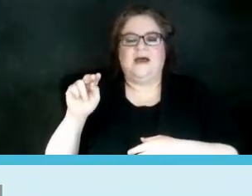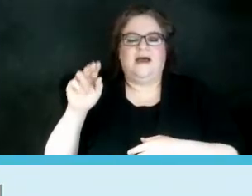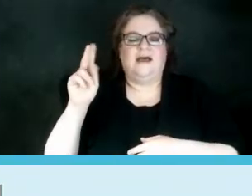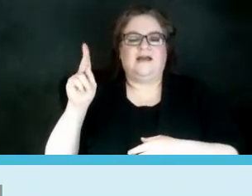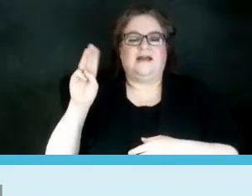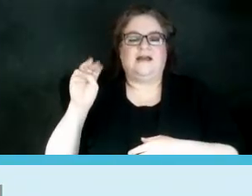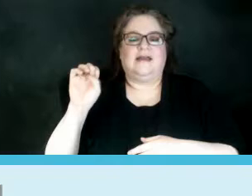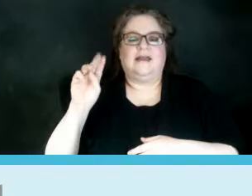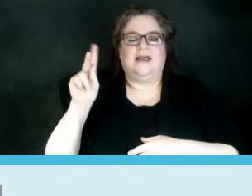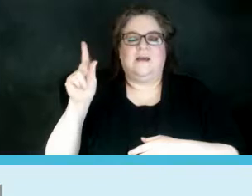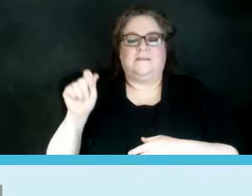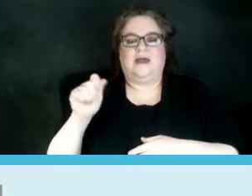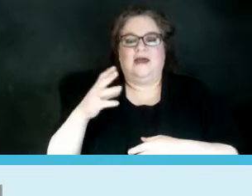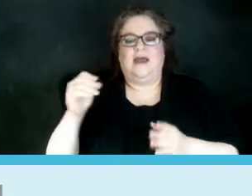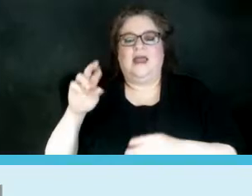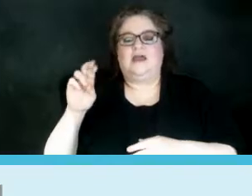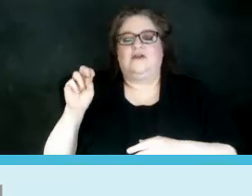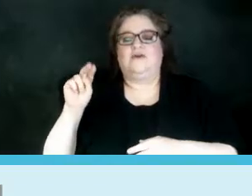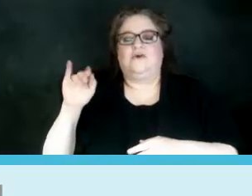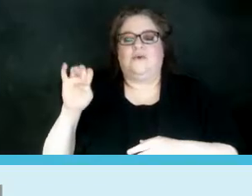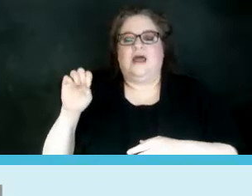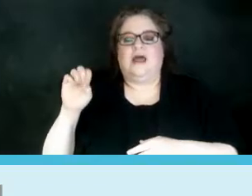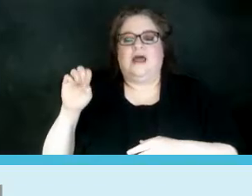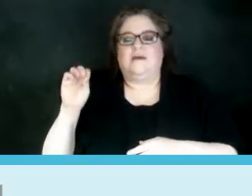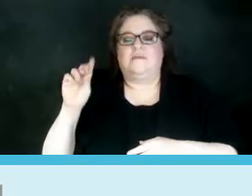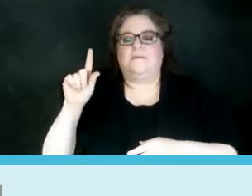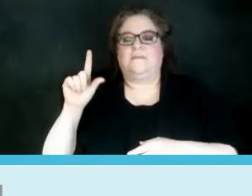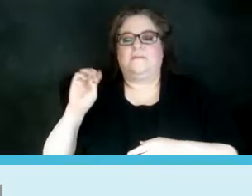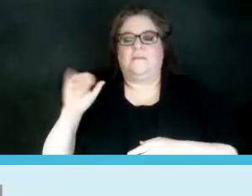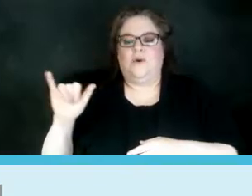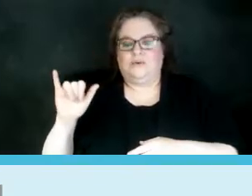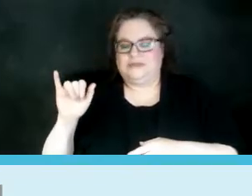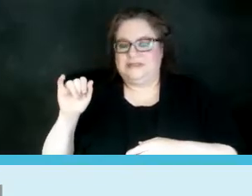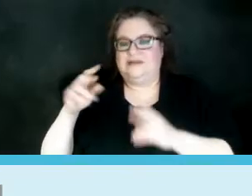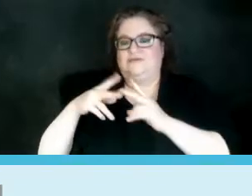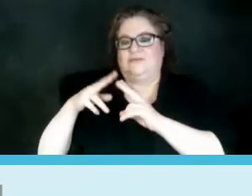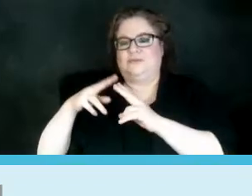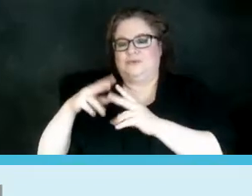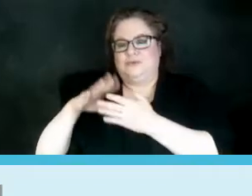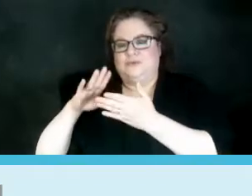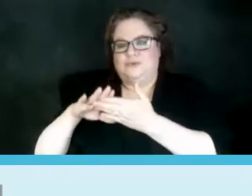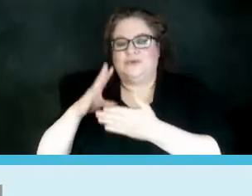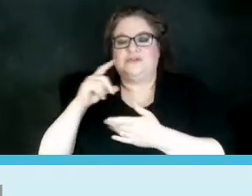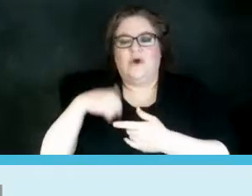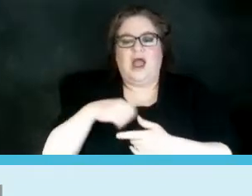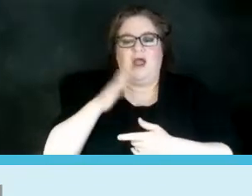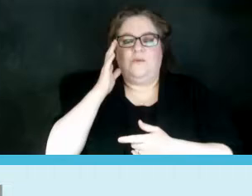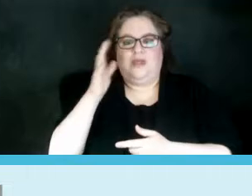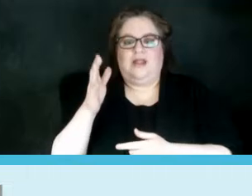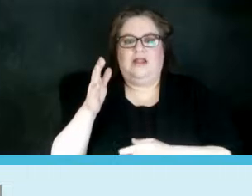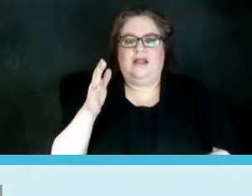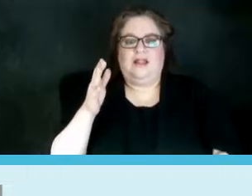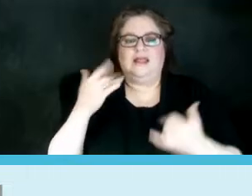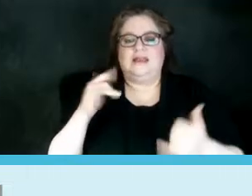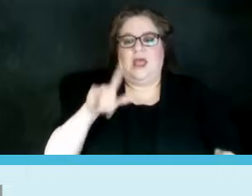Ronnie Mosley from Simeon and Green. These are 2 schools. So I'm going to